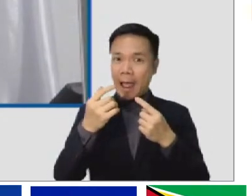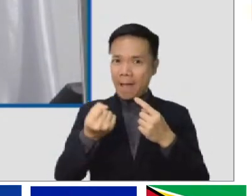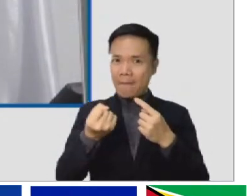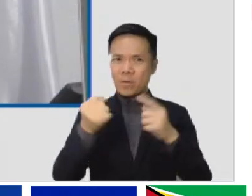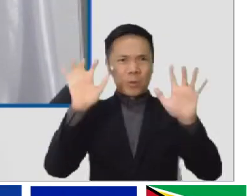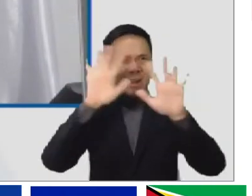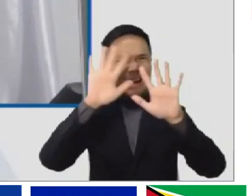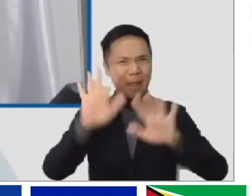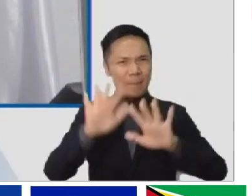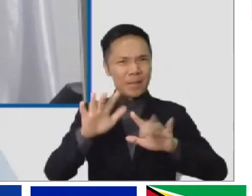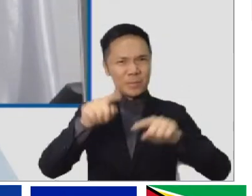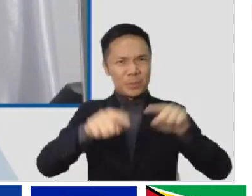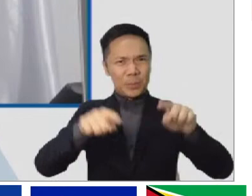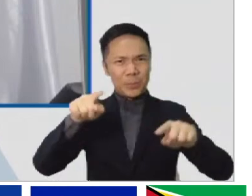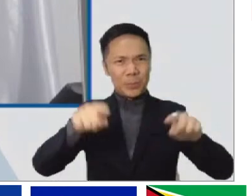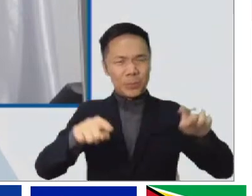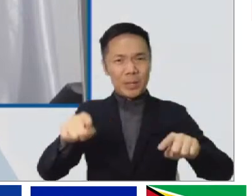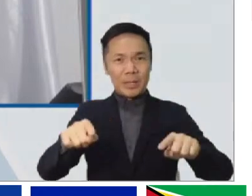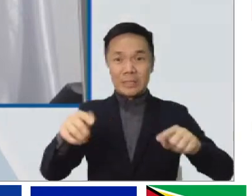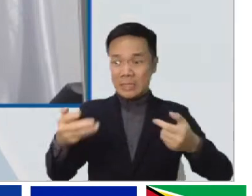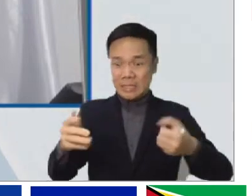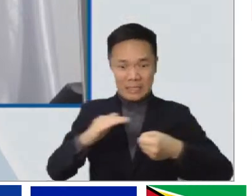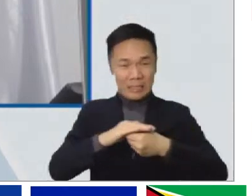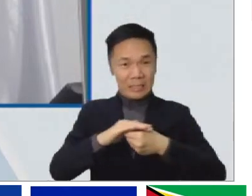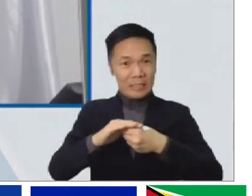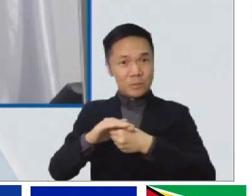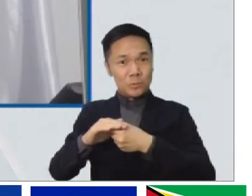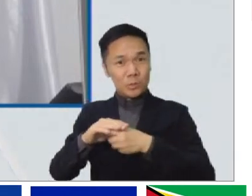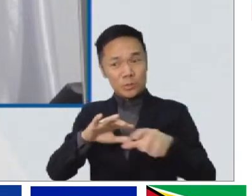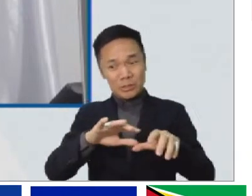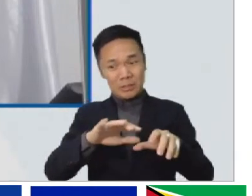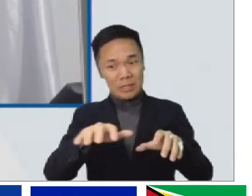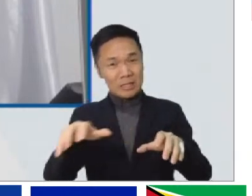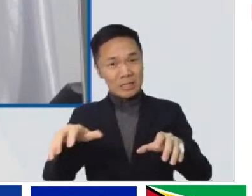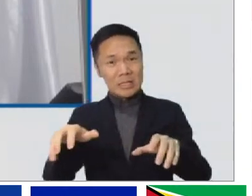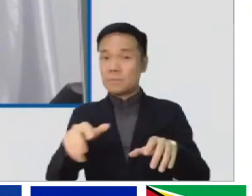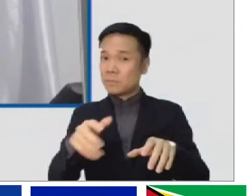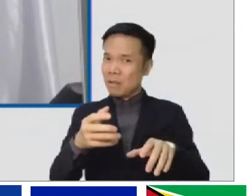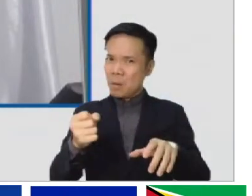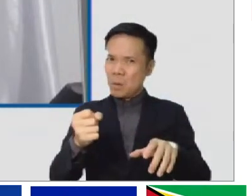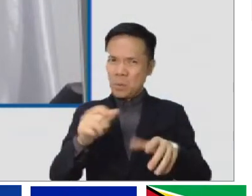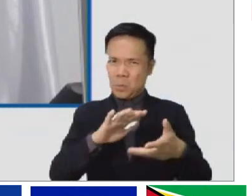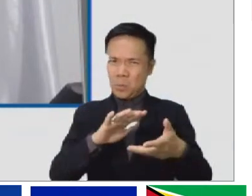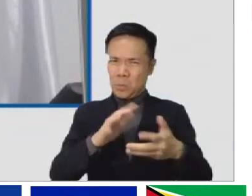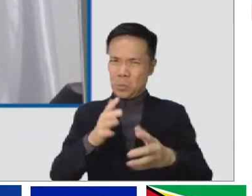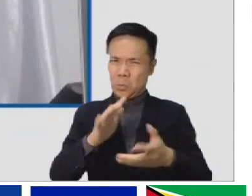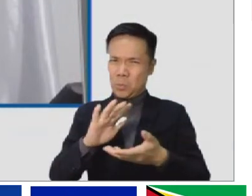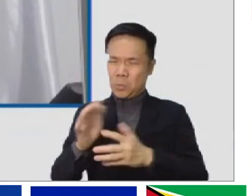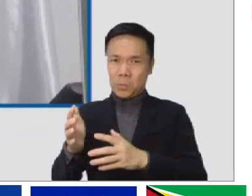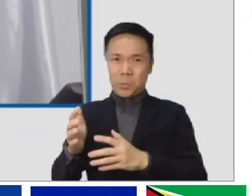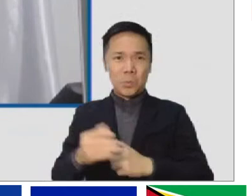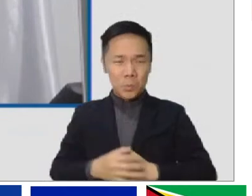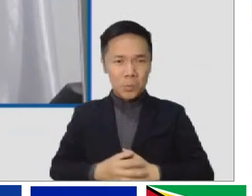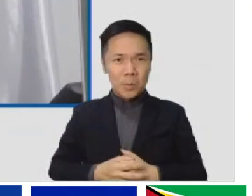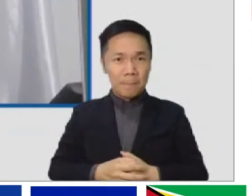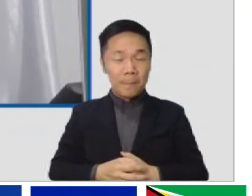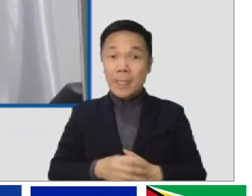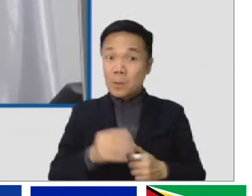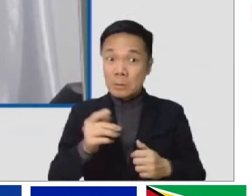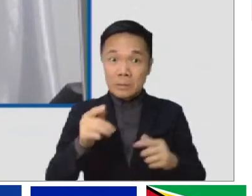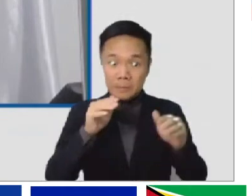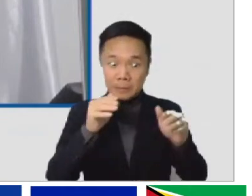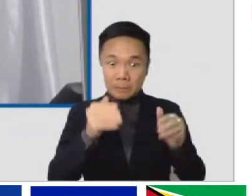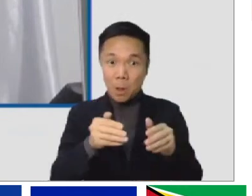region is very vulnerable and exposed, and we should be very attentive to all the